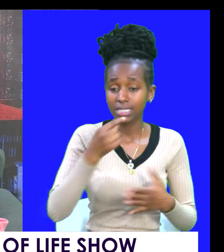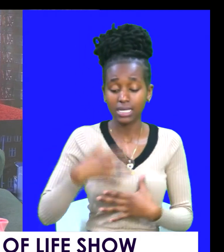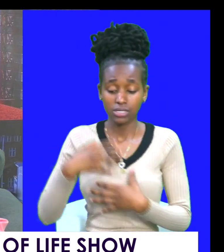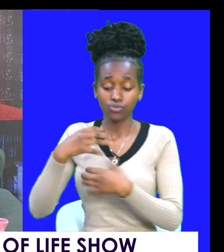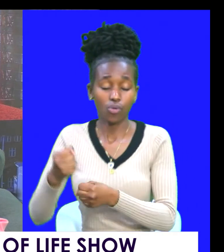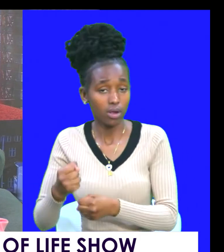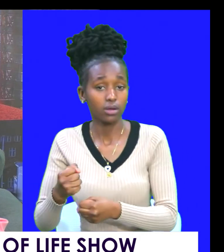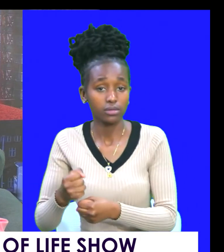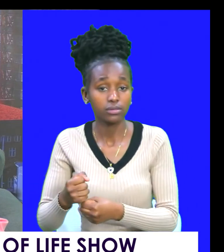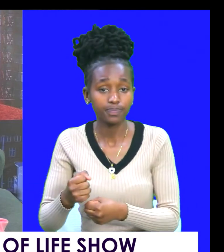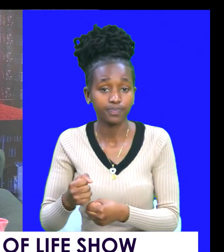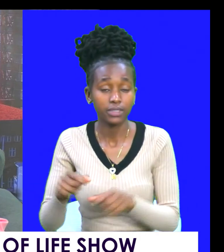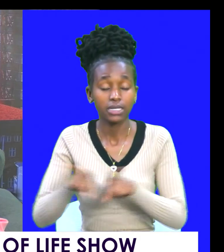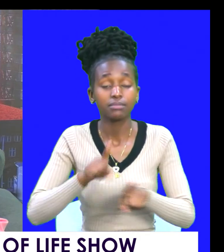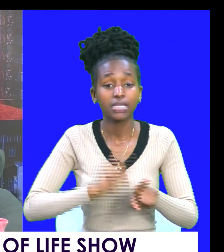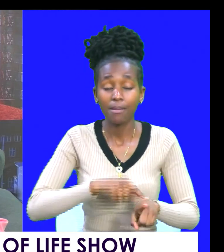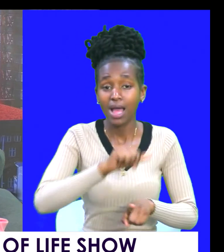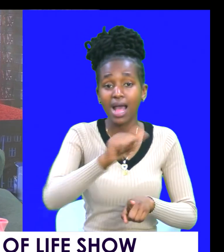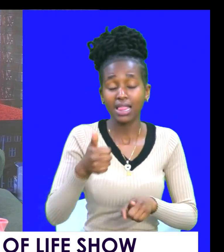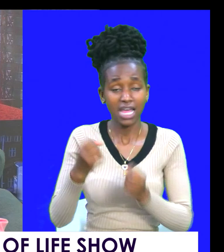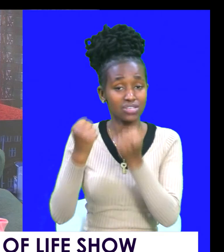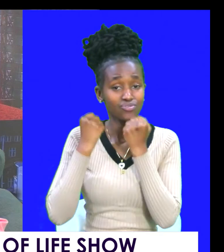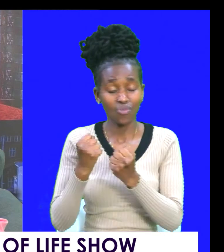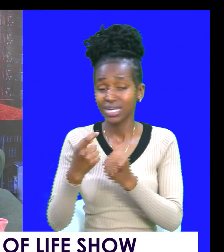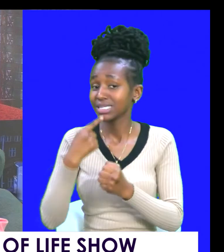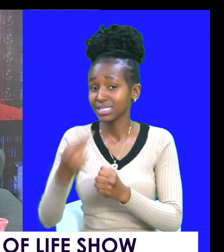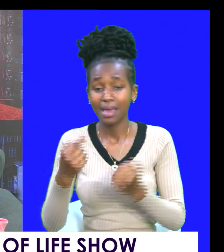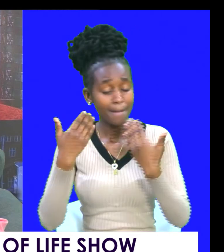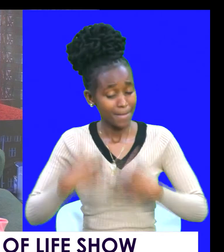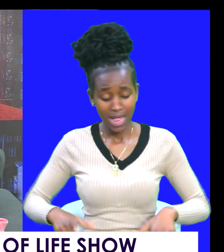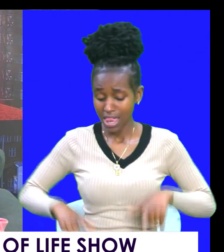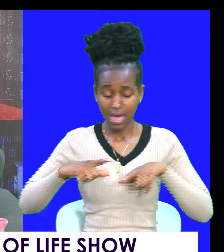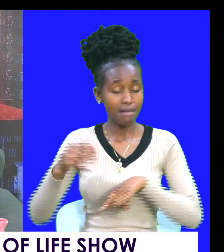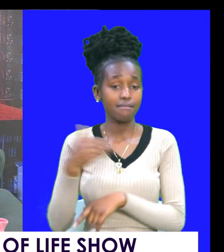Yeah. And let those who are strong say they are alive.